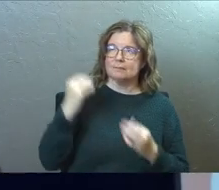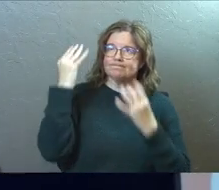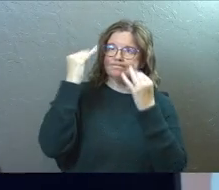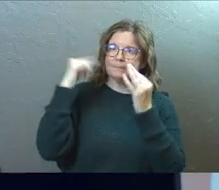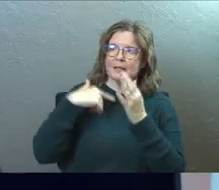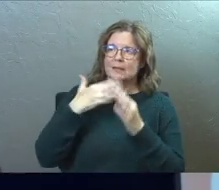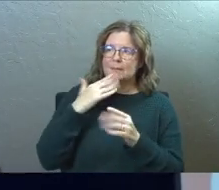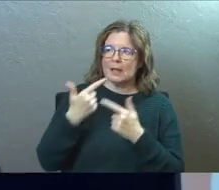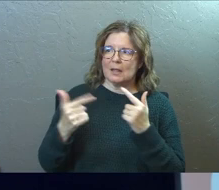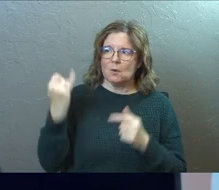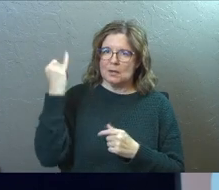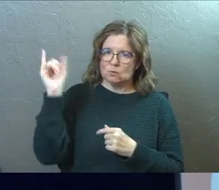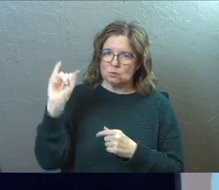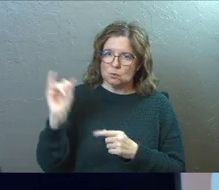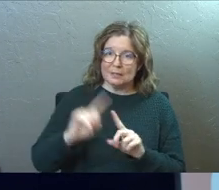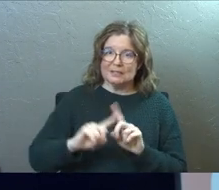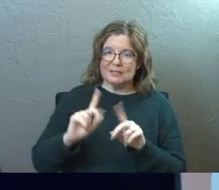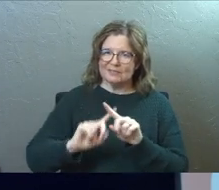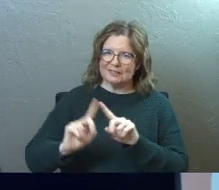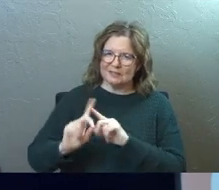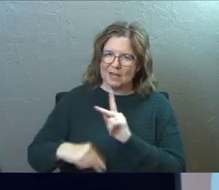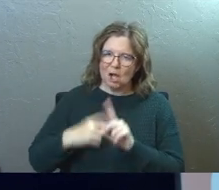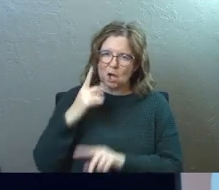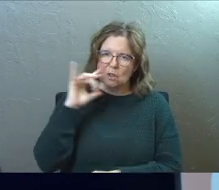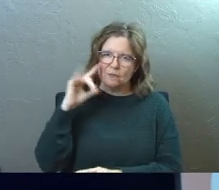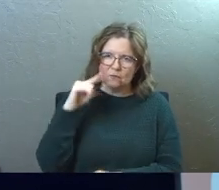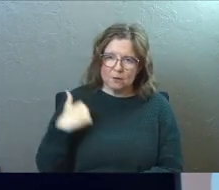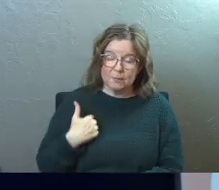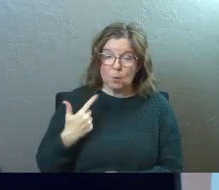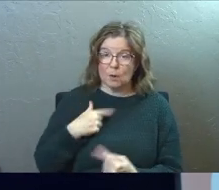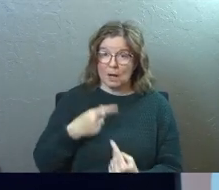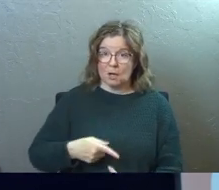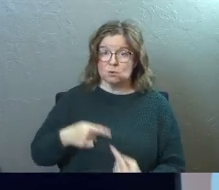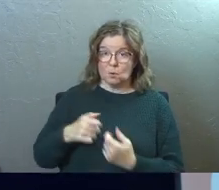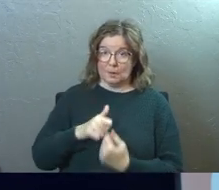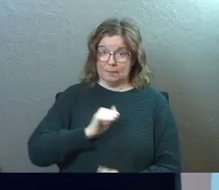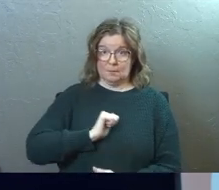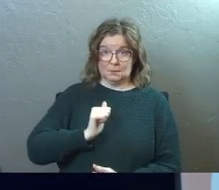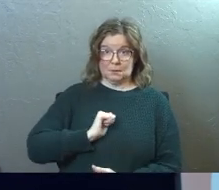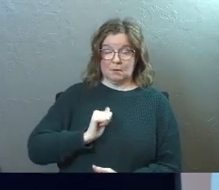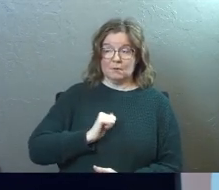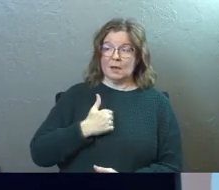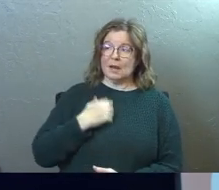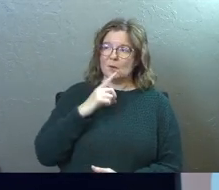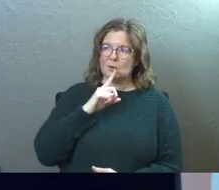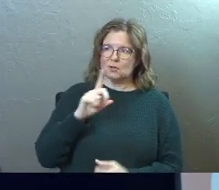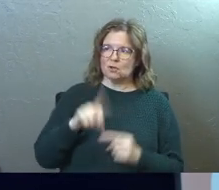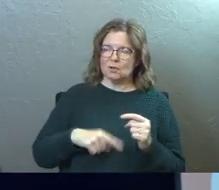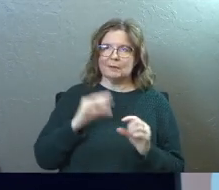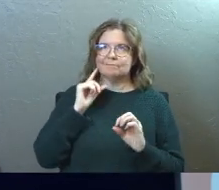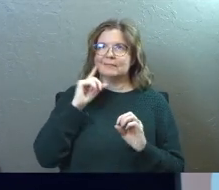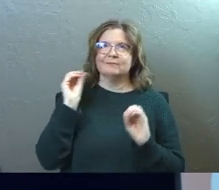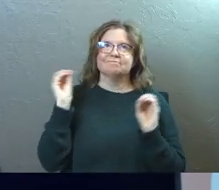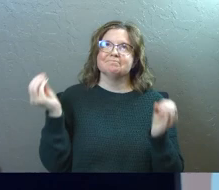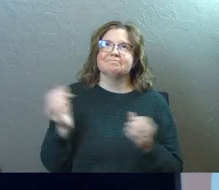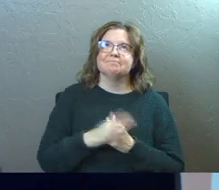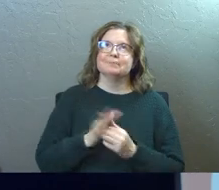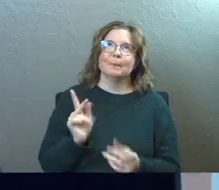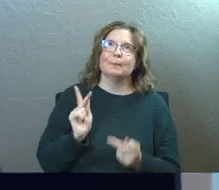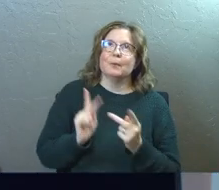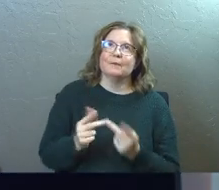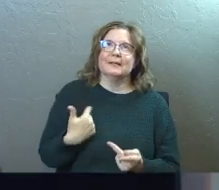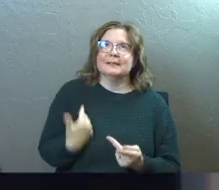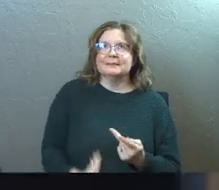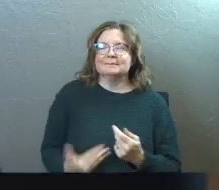meditate on this bad language idea too, and the different kinds of bad language and what I struggle with personally, and I just really couldn't think of anything where I struggle at